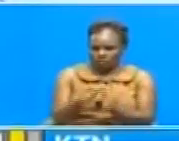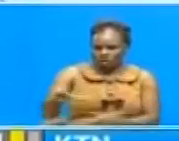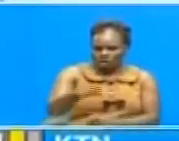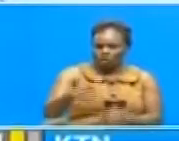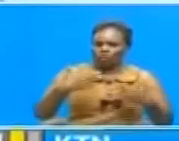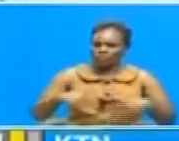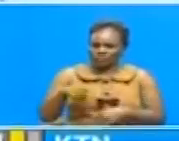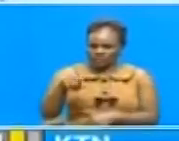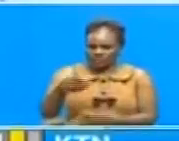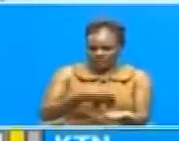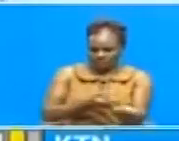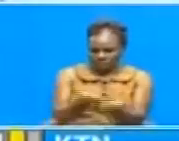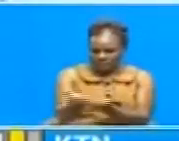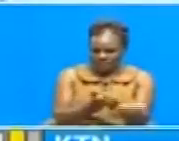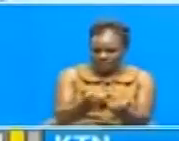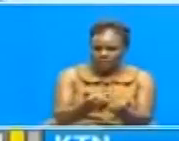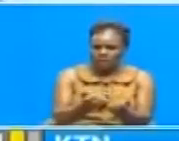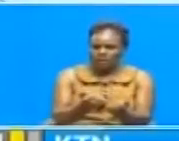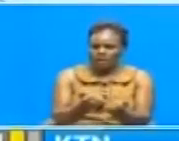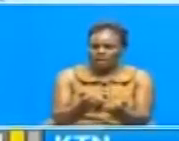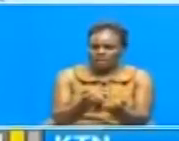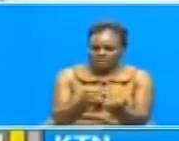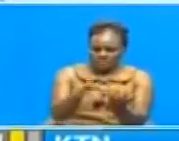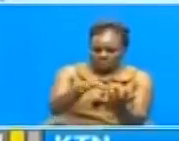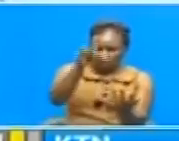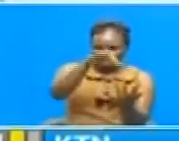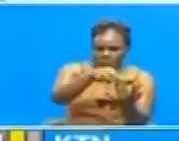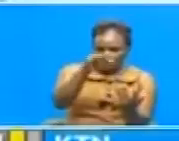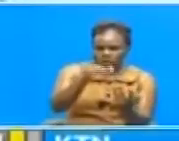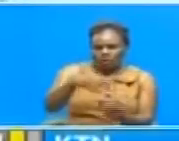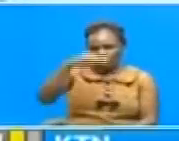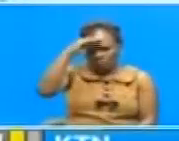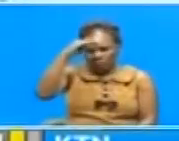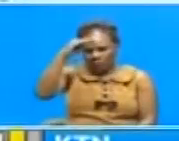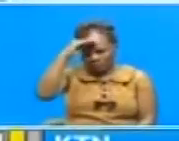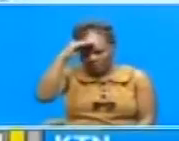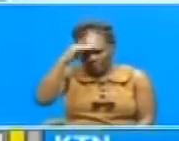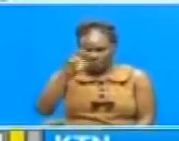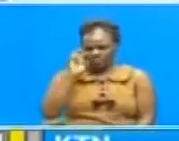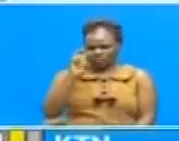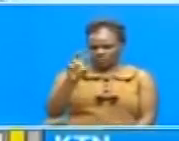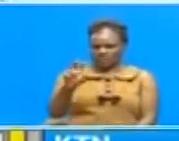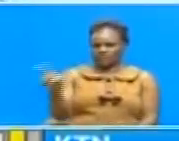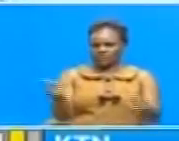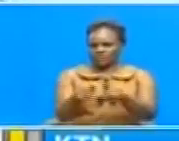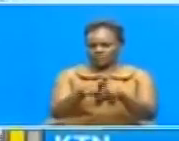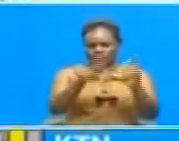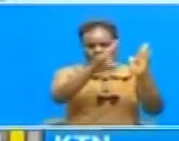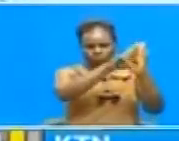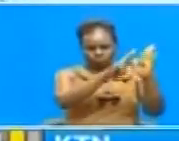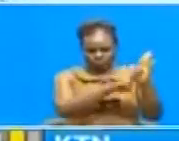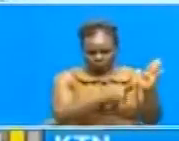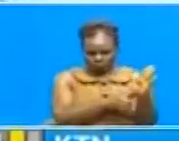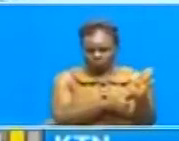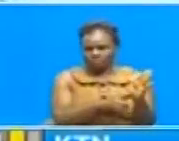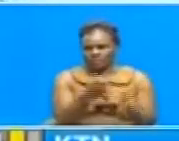that they are going to sell some particular brands. All right, but just before, and he has to observe the laws as